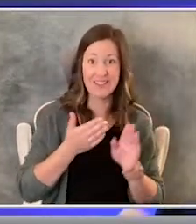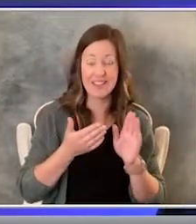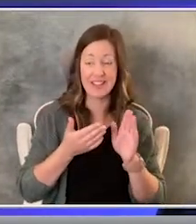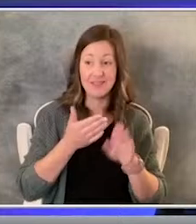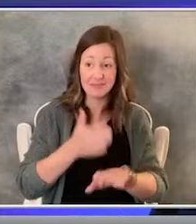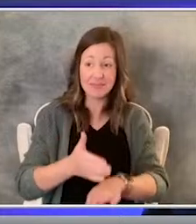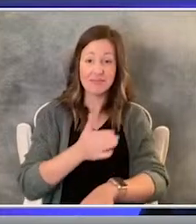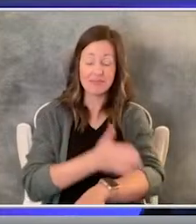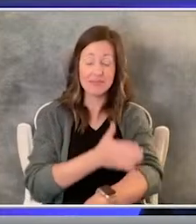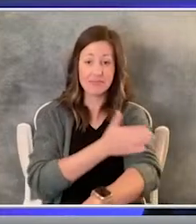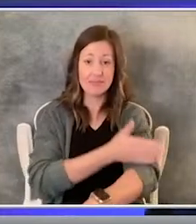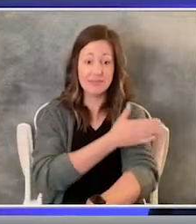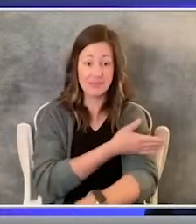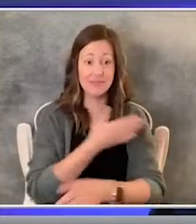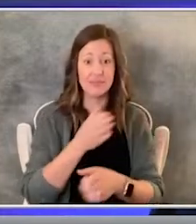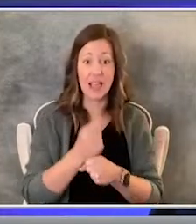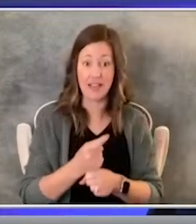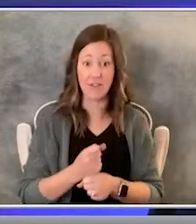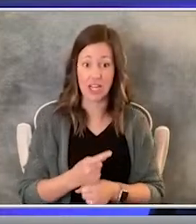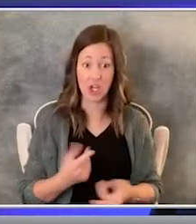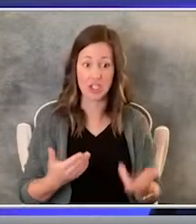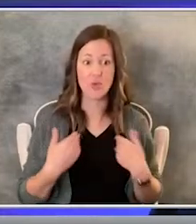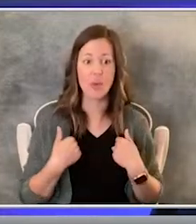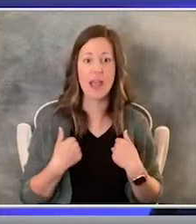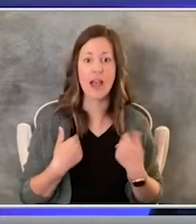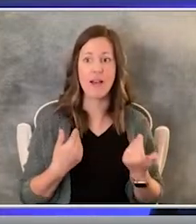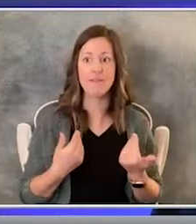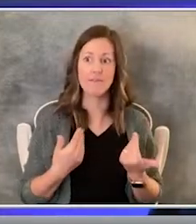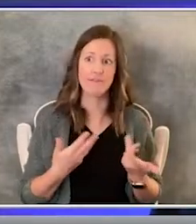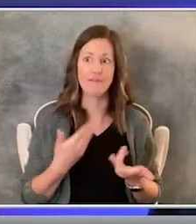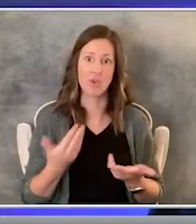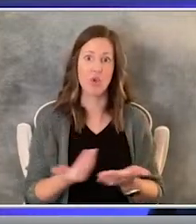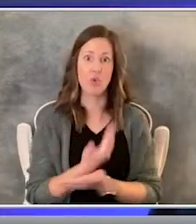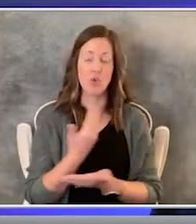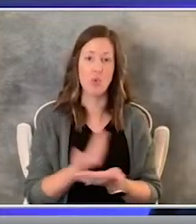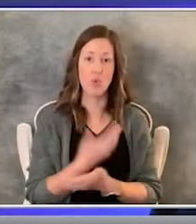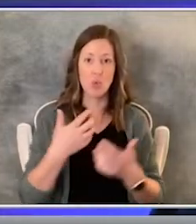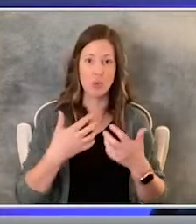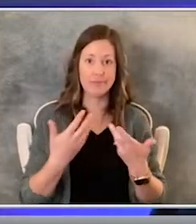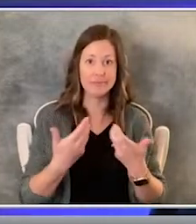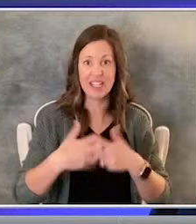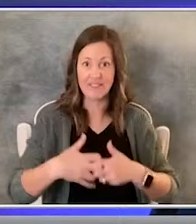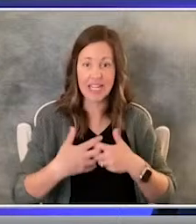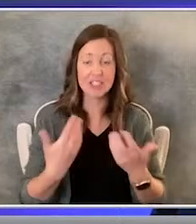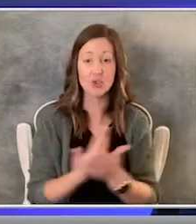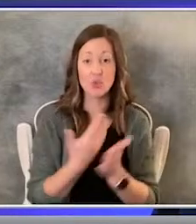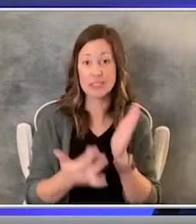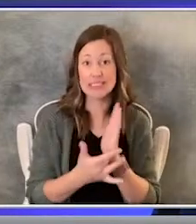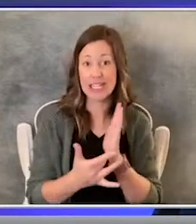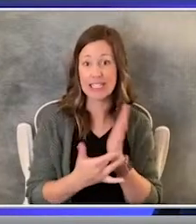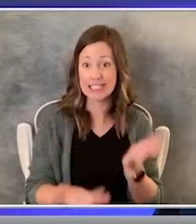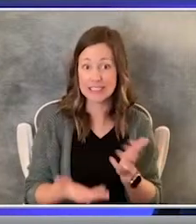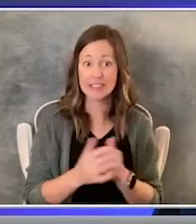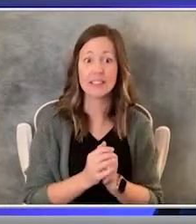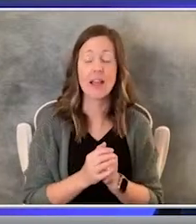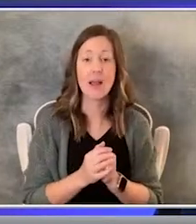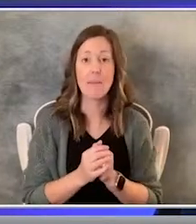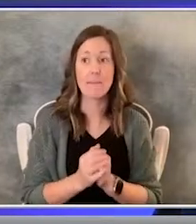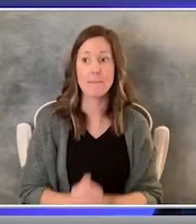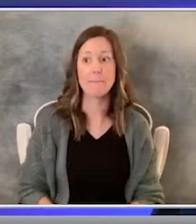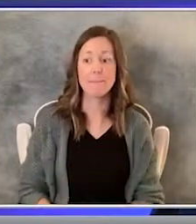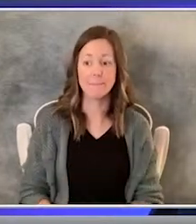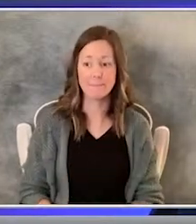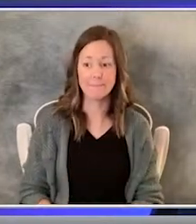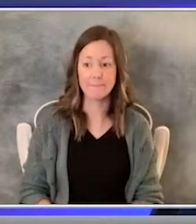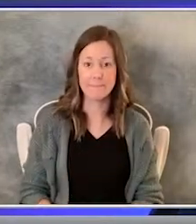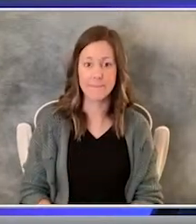really changed. Yen Liang has a question. Yen writes, if a myocardial infarction is left untreated for too